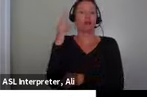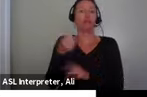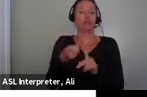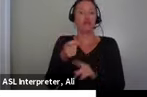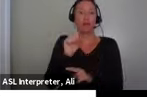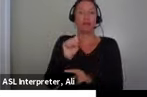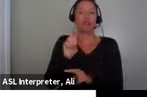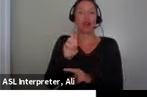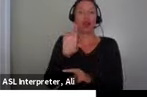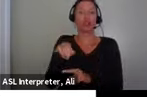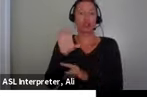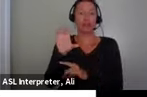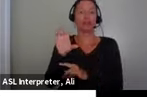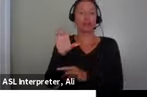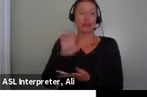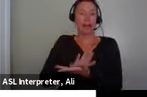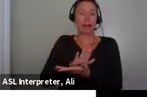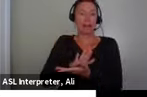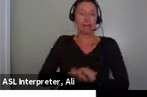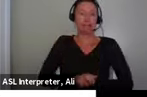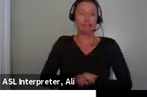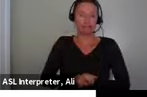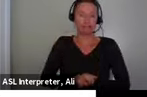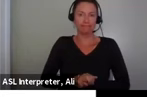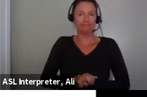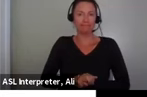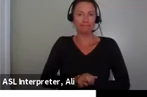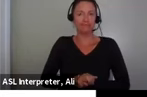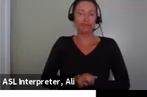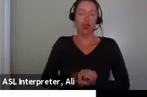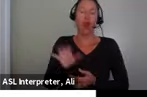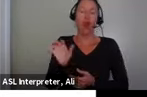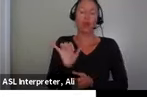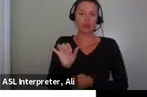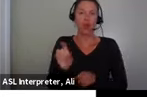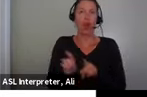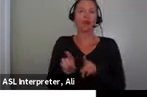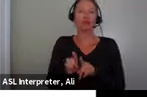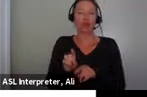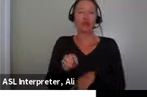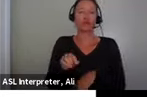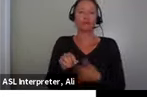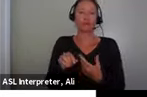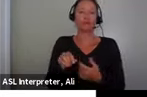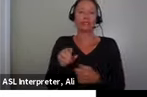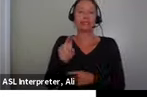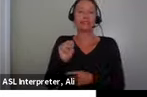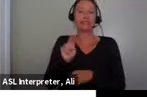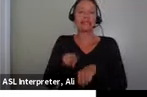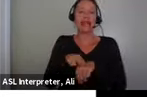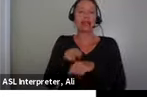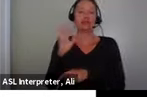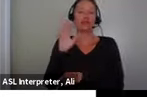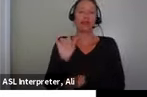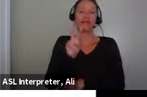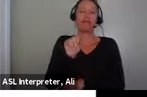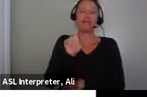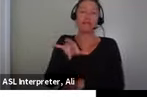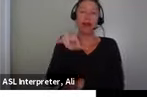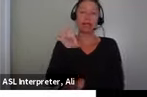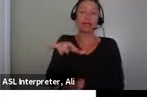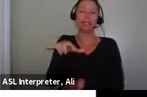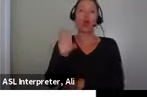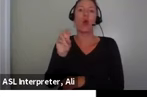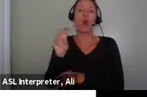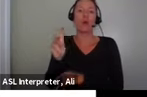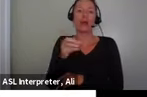campus. Again, some of those are, you know, what would be considered native trees, valley oak, live oak. But to the extent